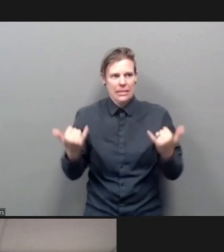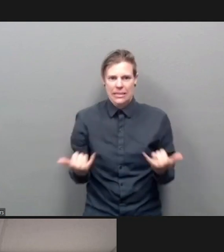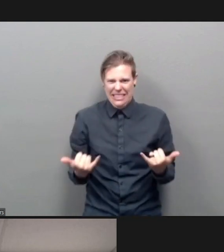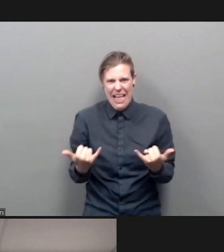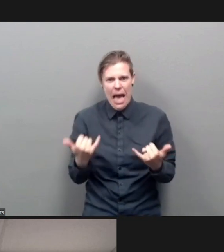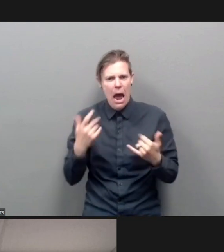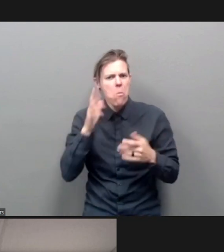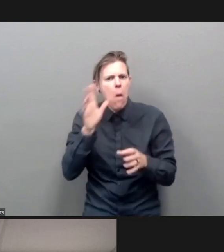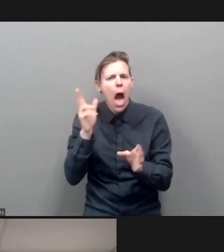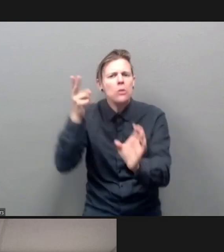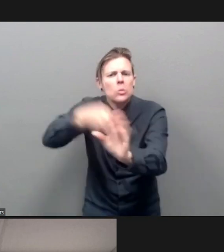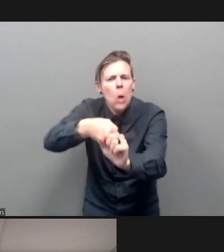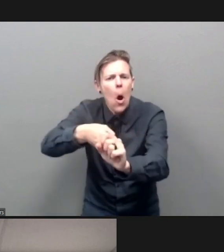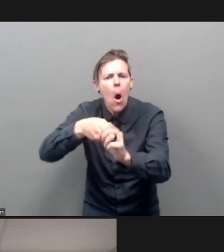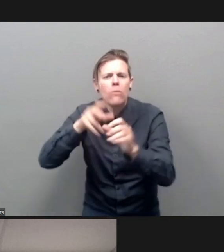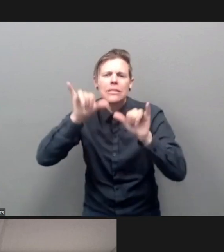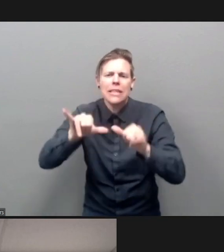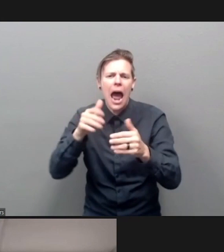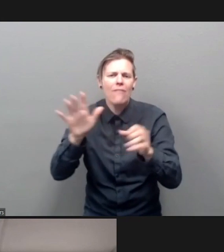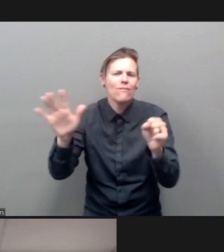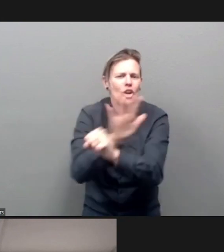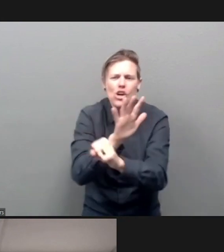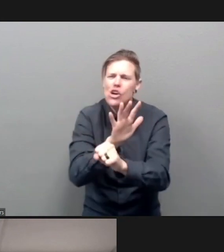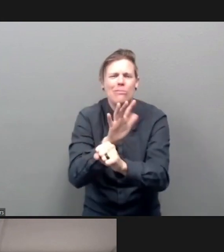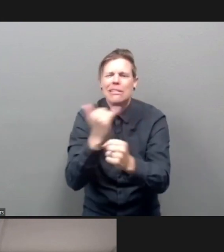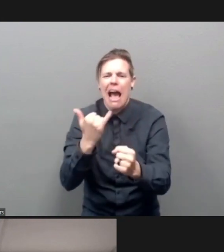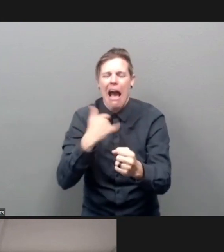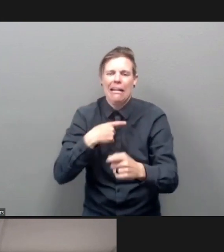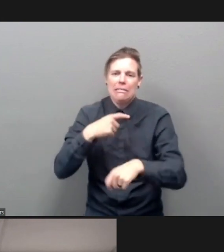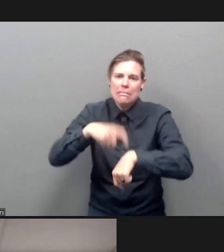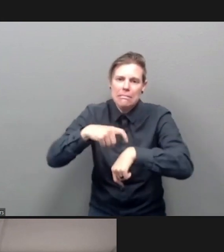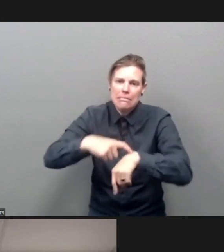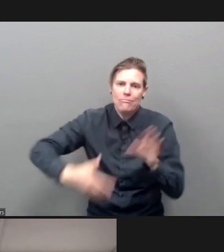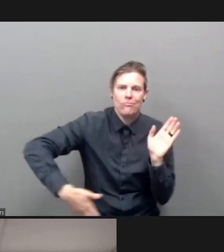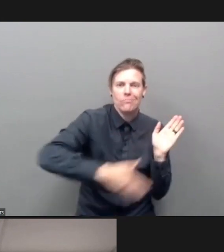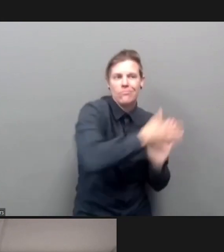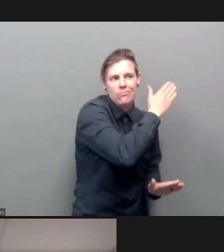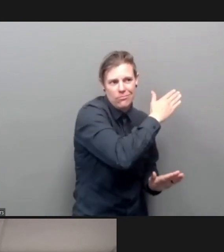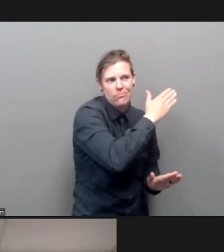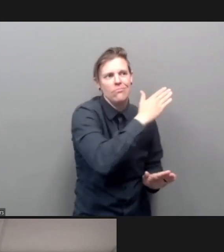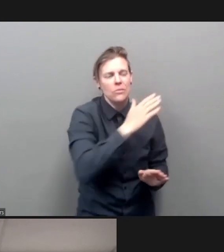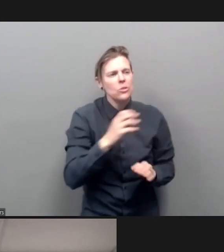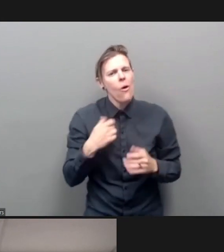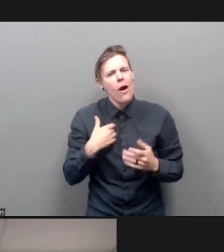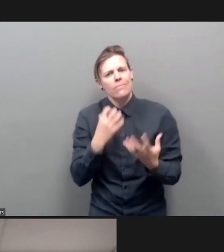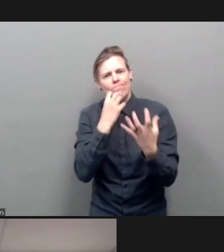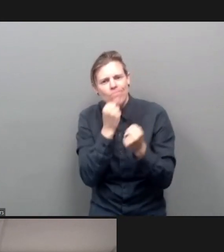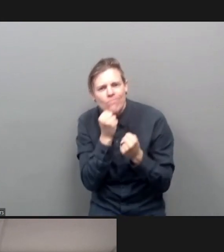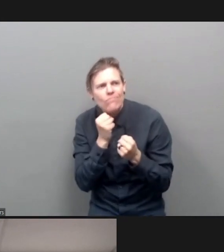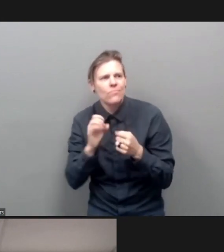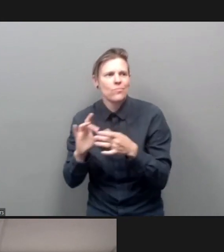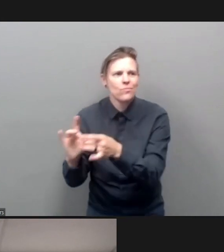a team, and it's important to us to have a relationship with the media so that we are creating space for people to have